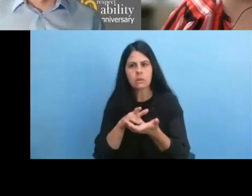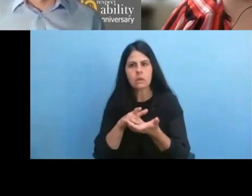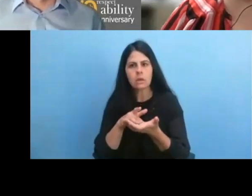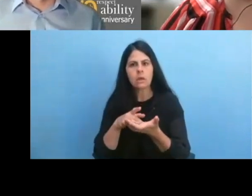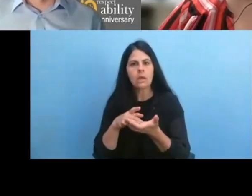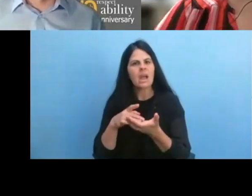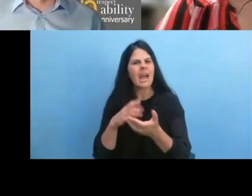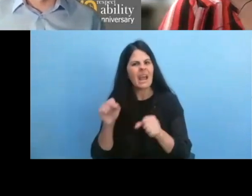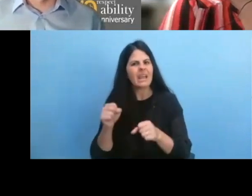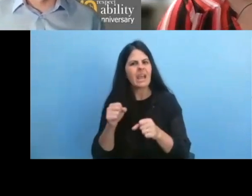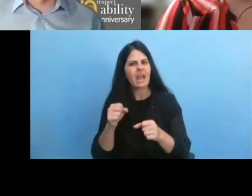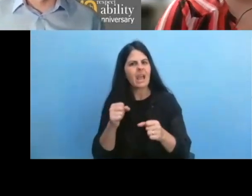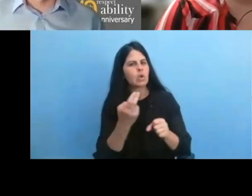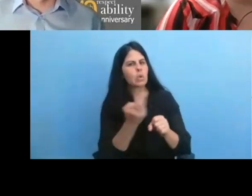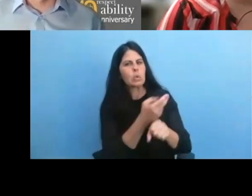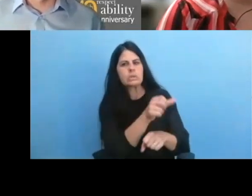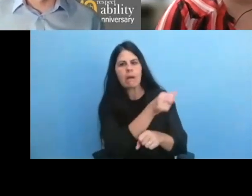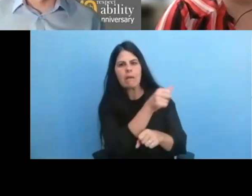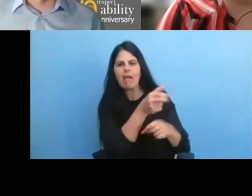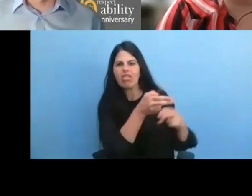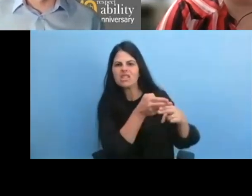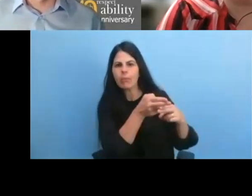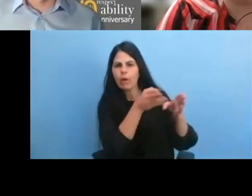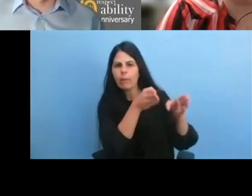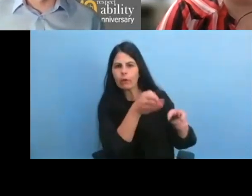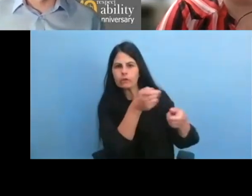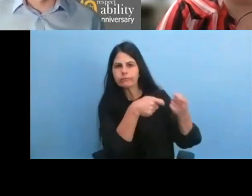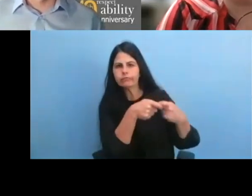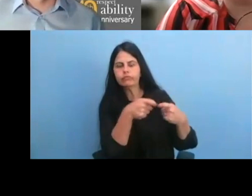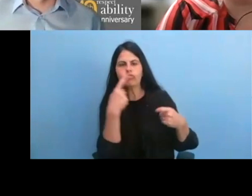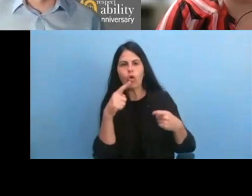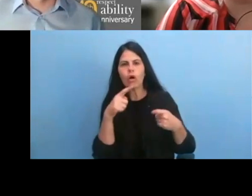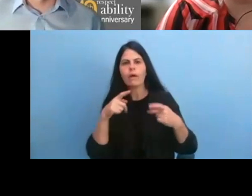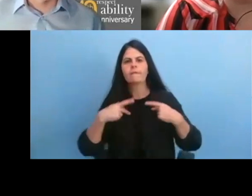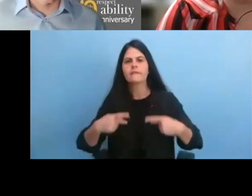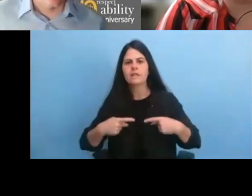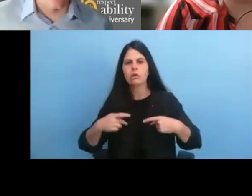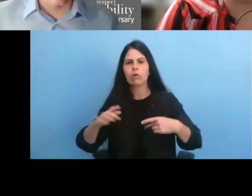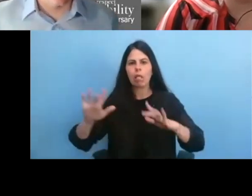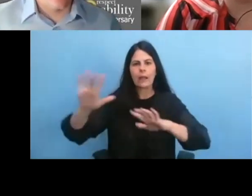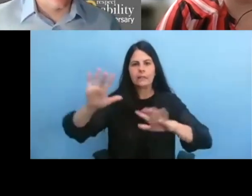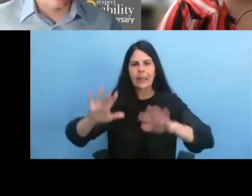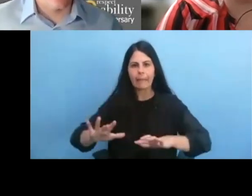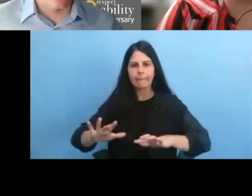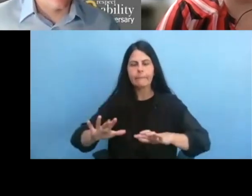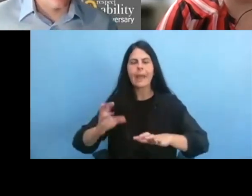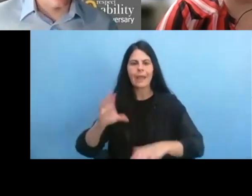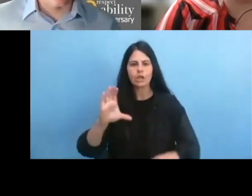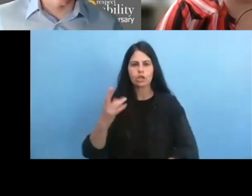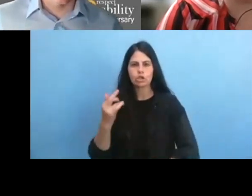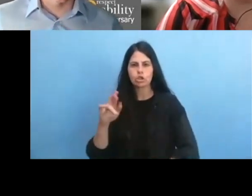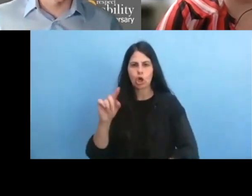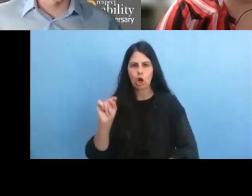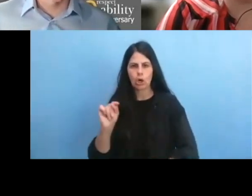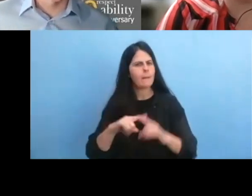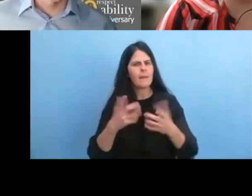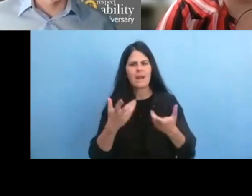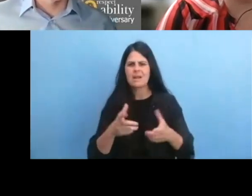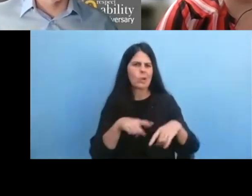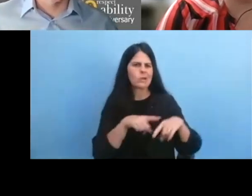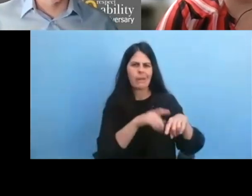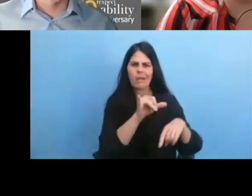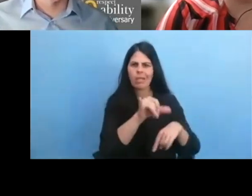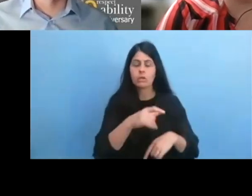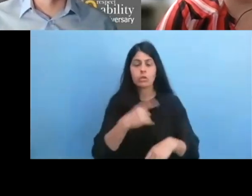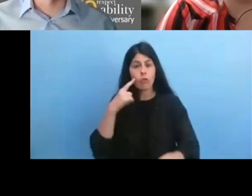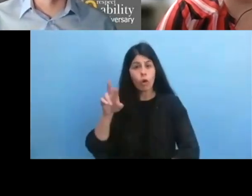exam and for charting, but I just didn't want to depend on that. And I wanted to be able to, so with